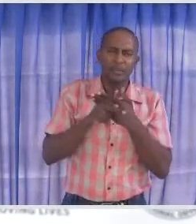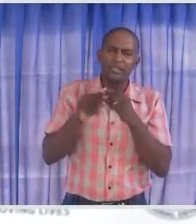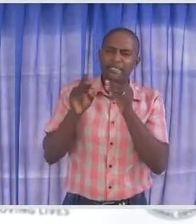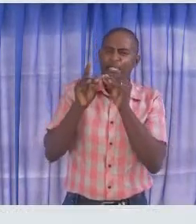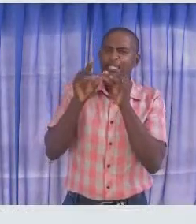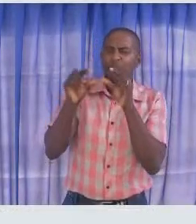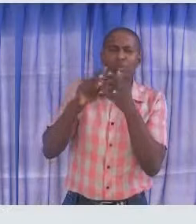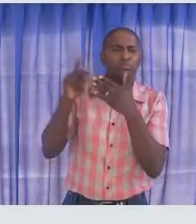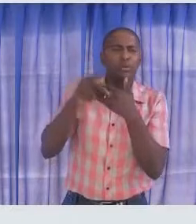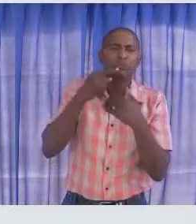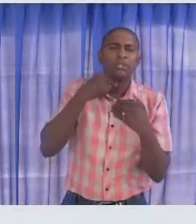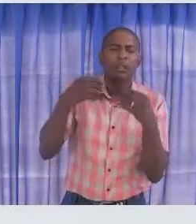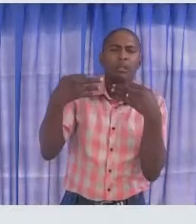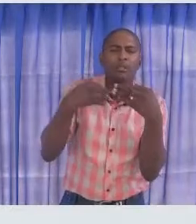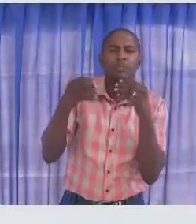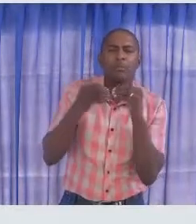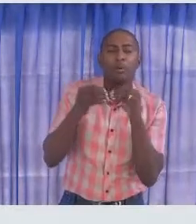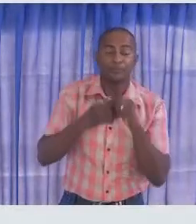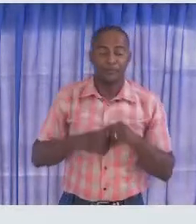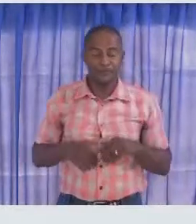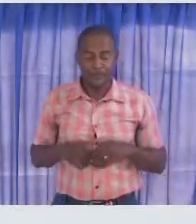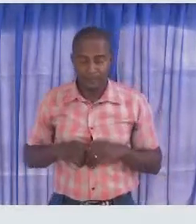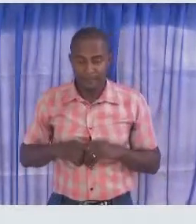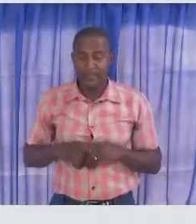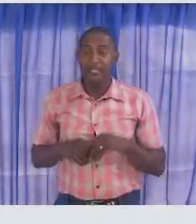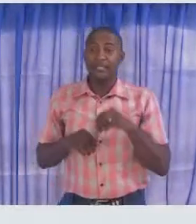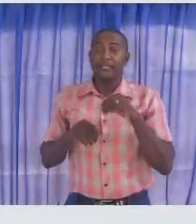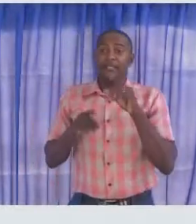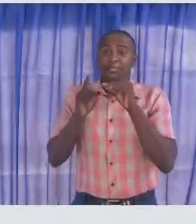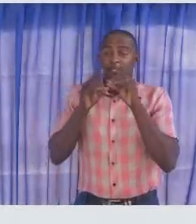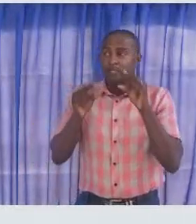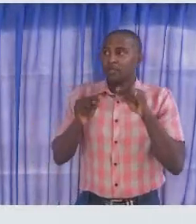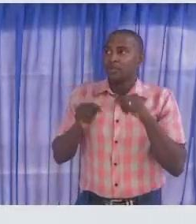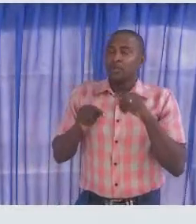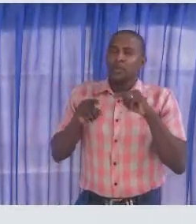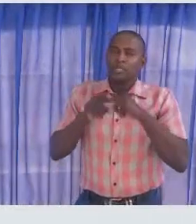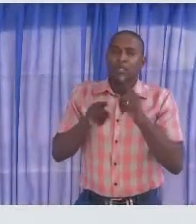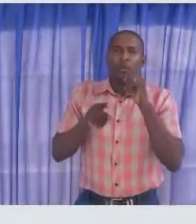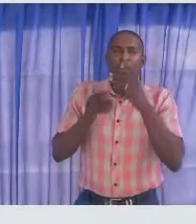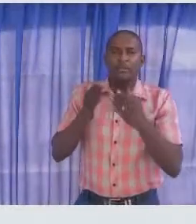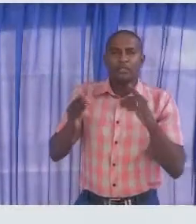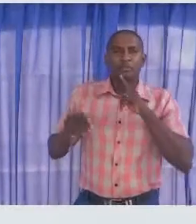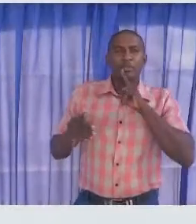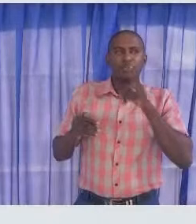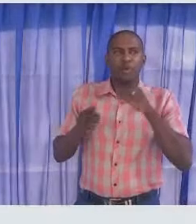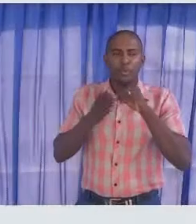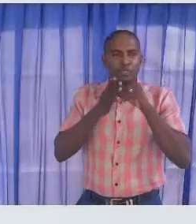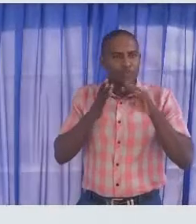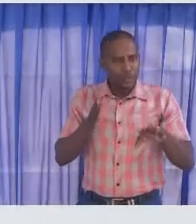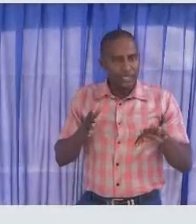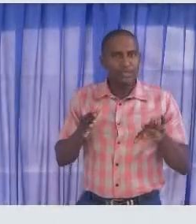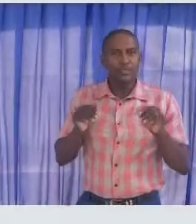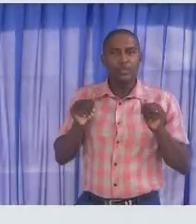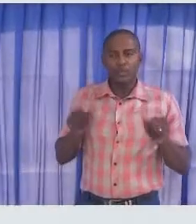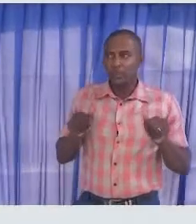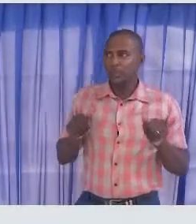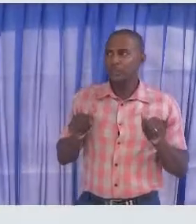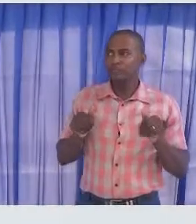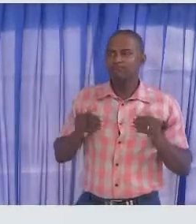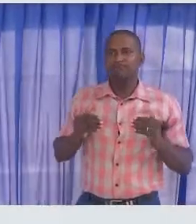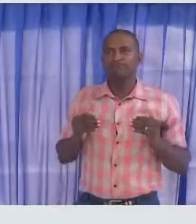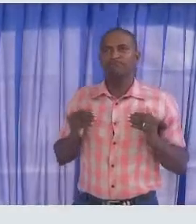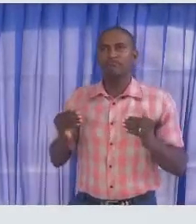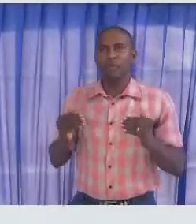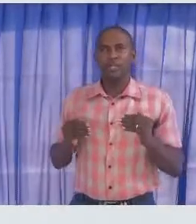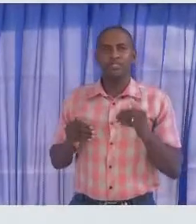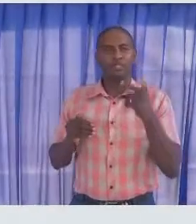program. For the actual program, we started out wanting to ensure that our students were able to embrace 21st